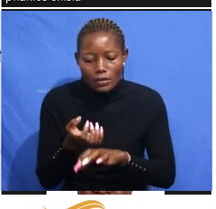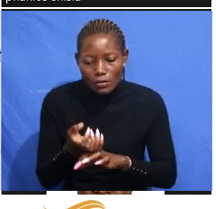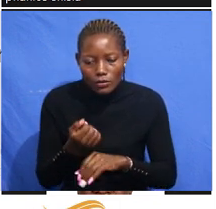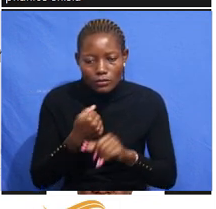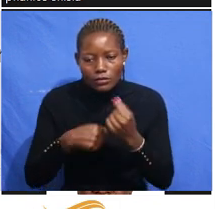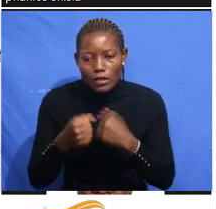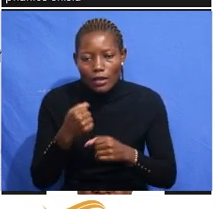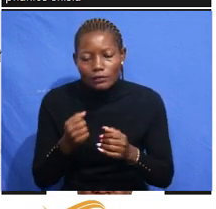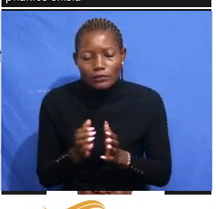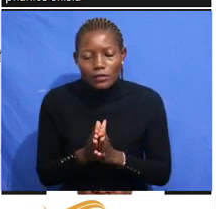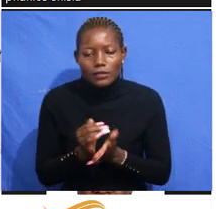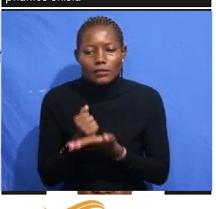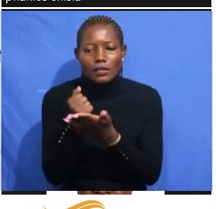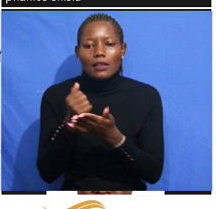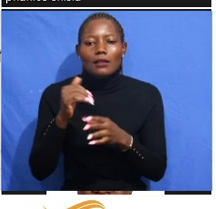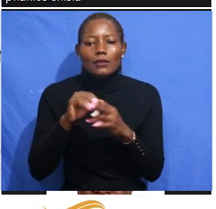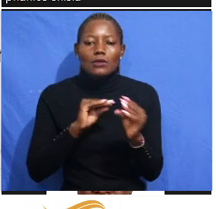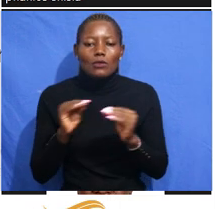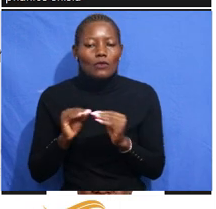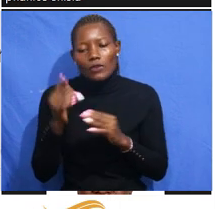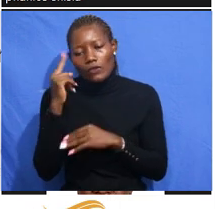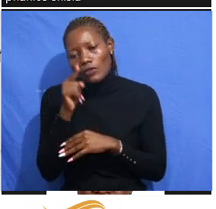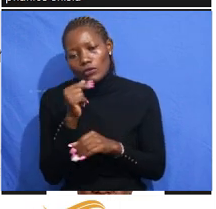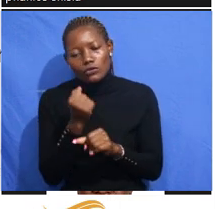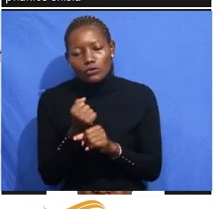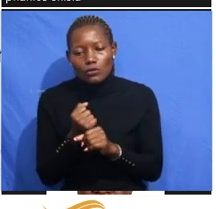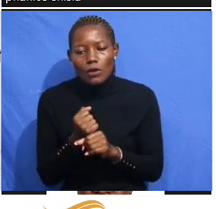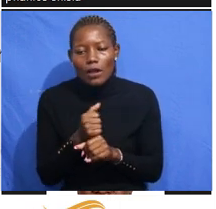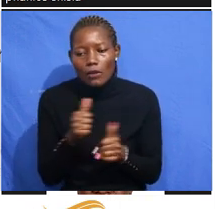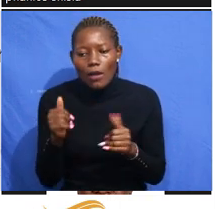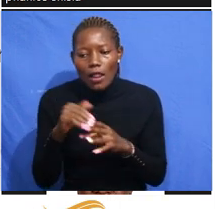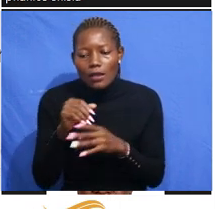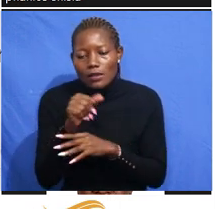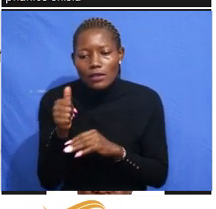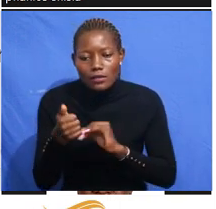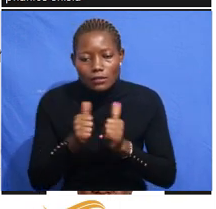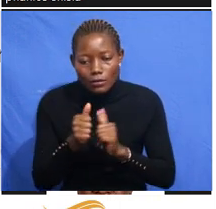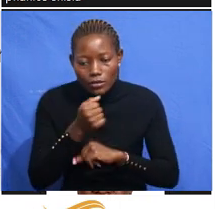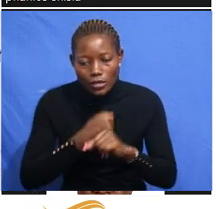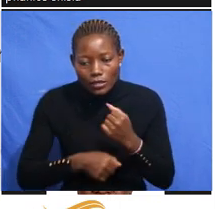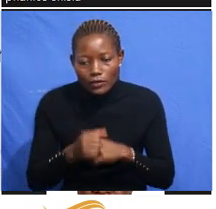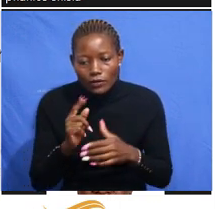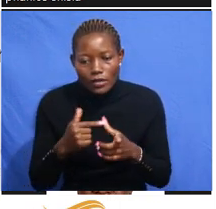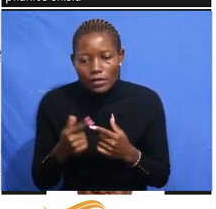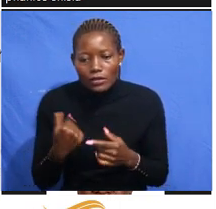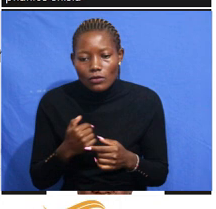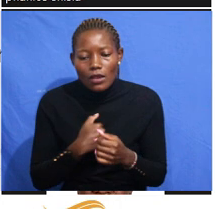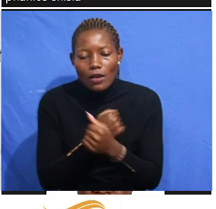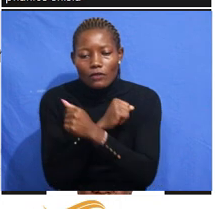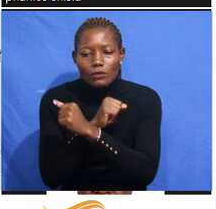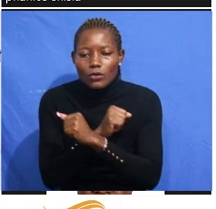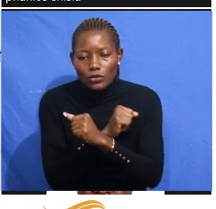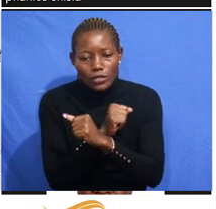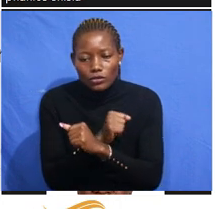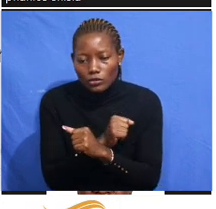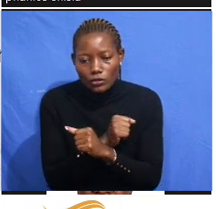we need movement to be able to perform in any sporting activity. Then there is the element of protection.